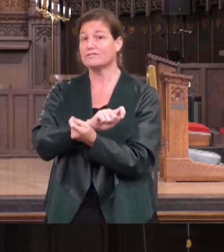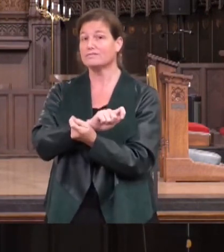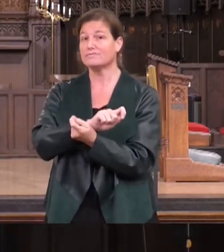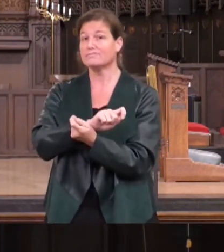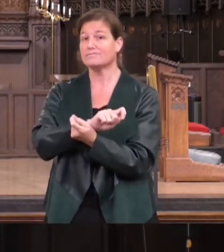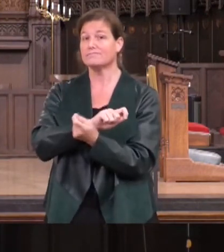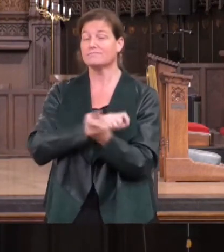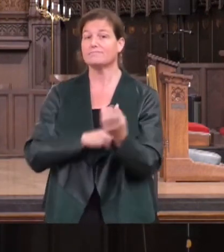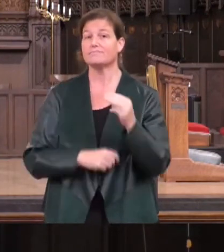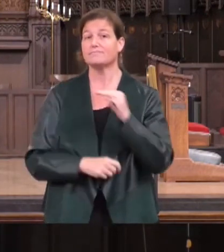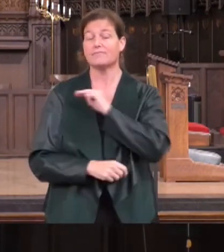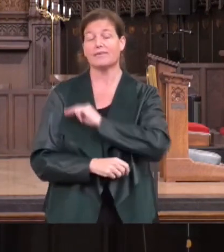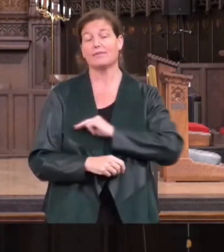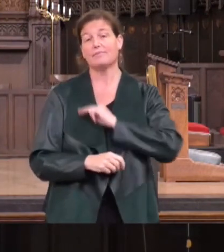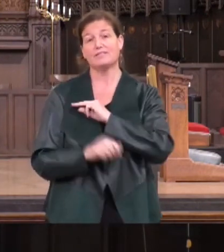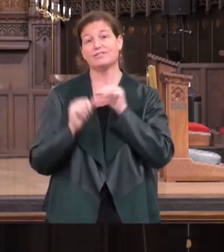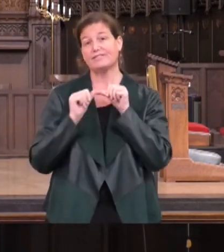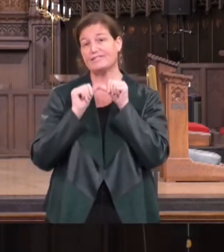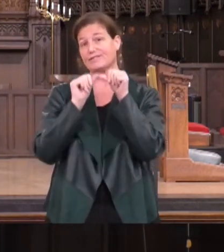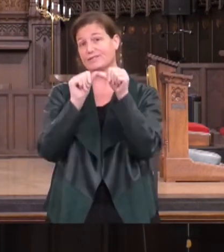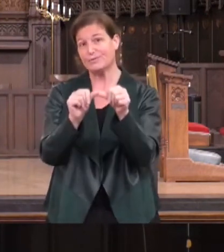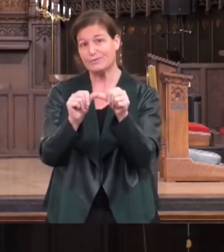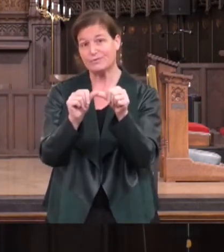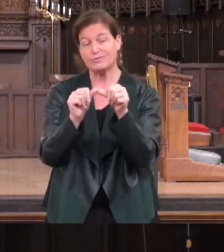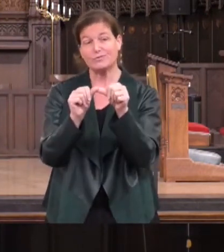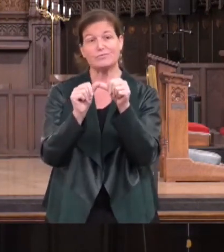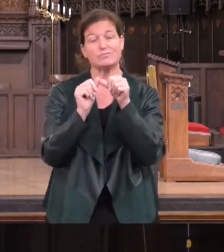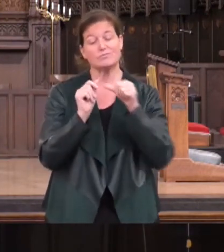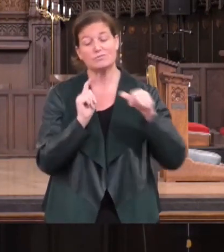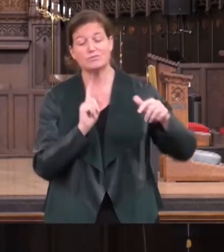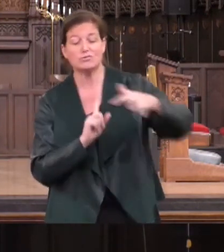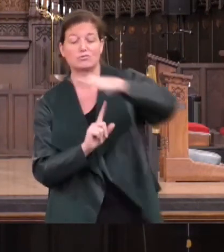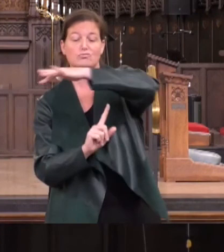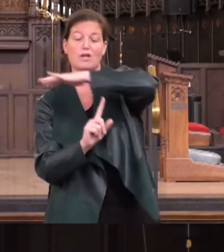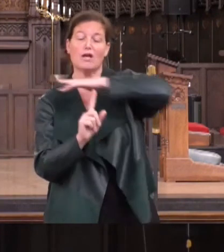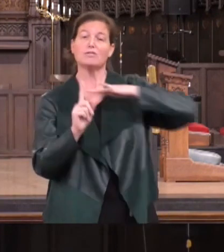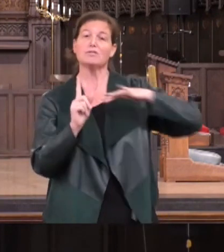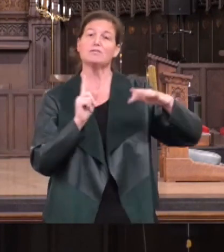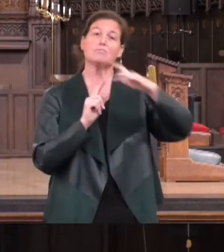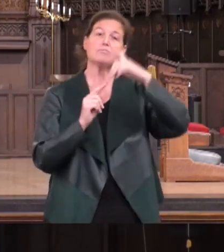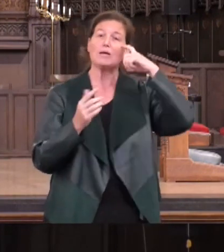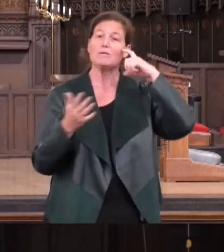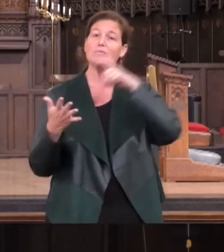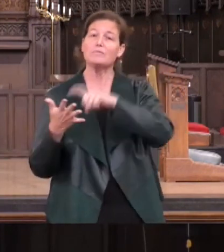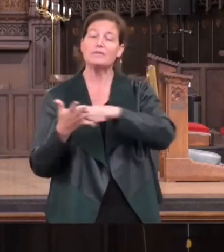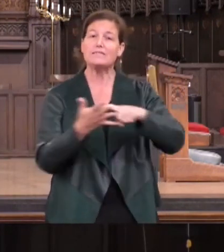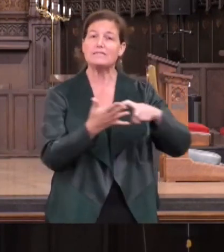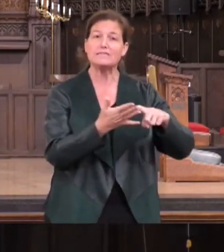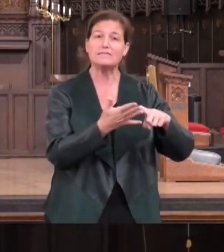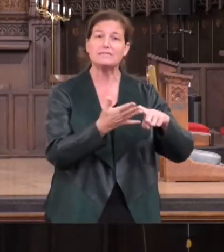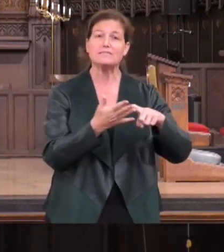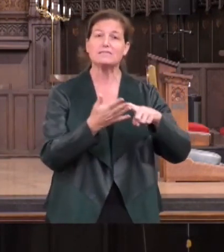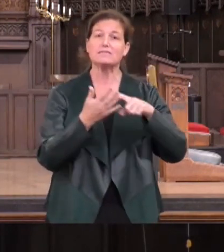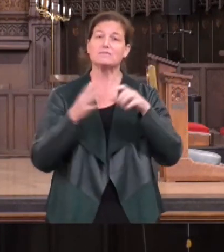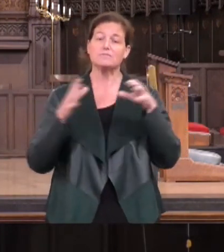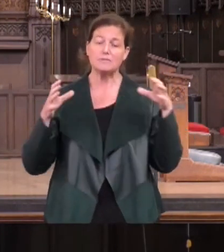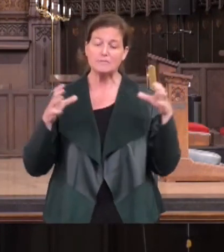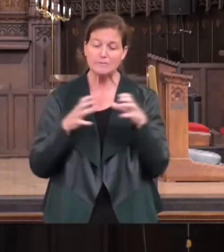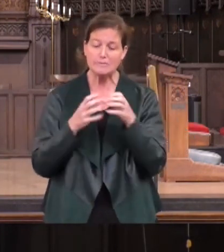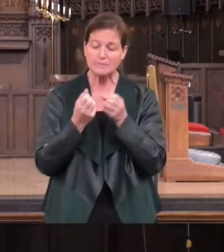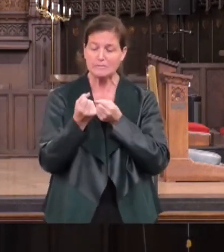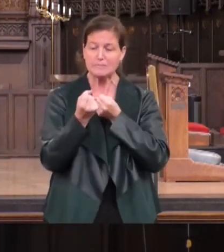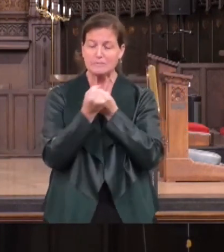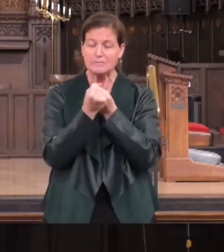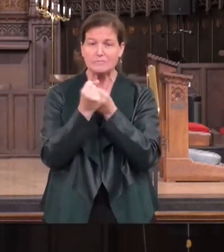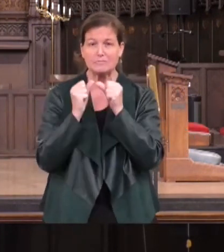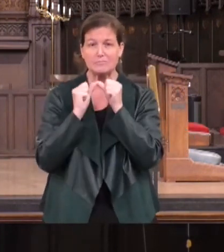The mission continues. Surrounded by the great cloud of witnesses, we run with endurance the race that is